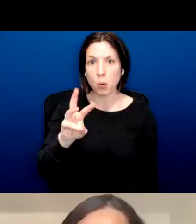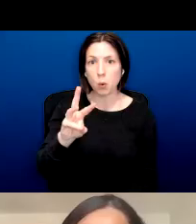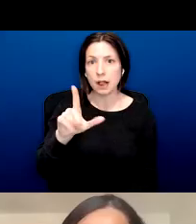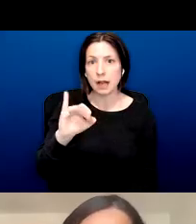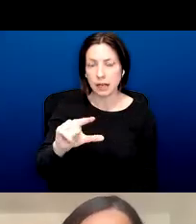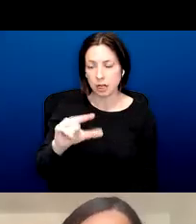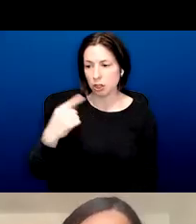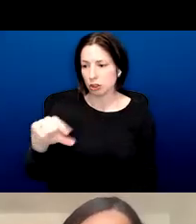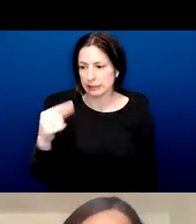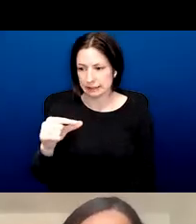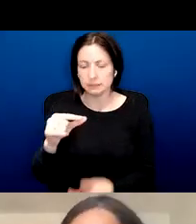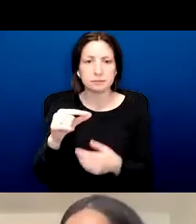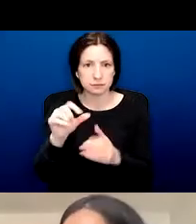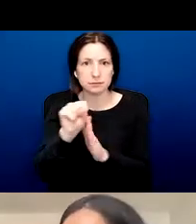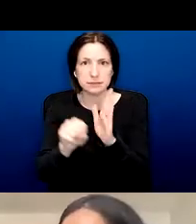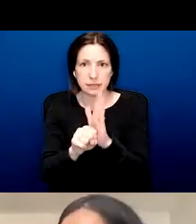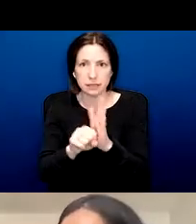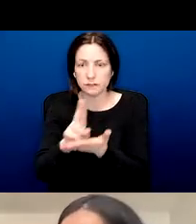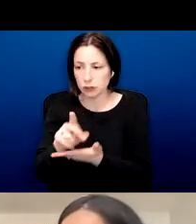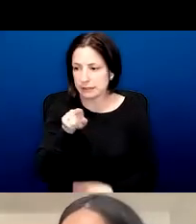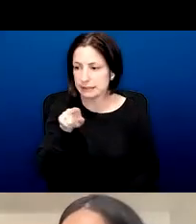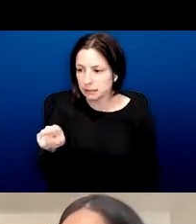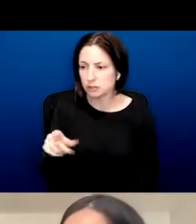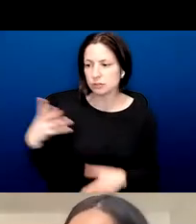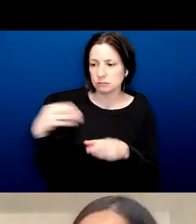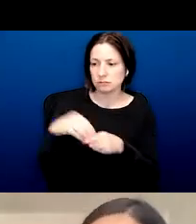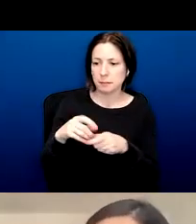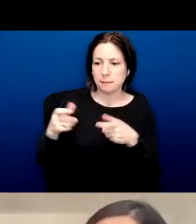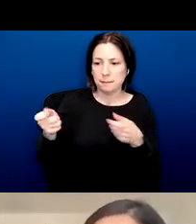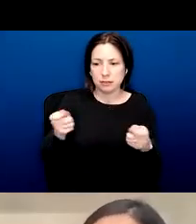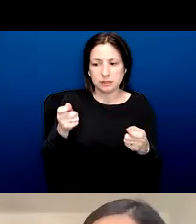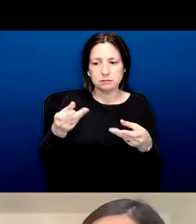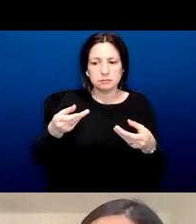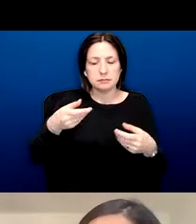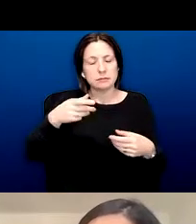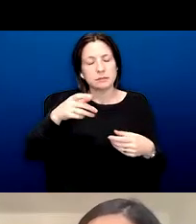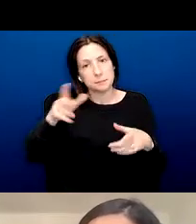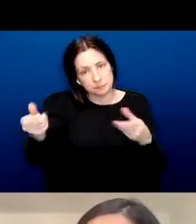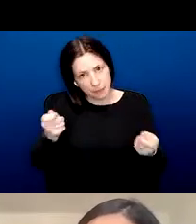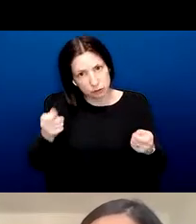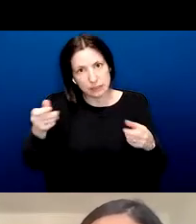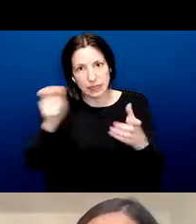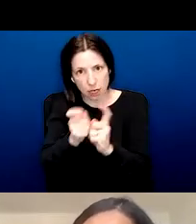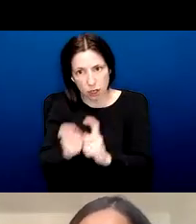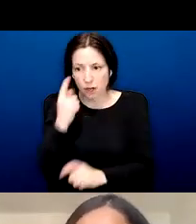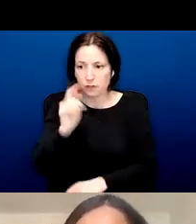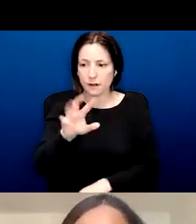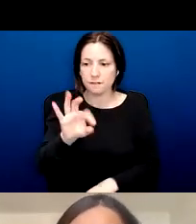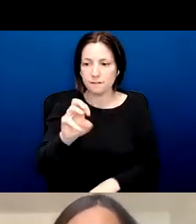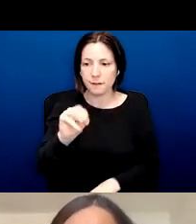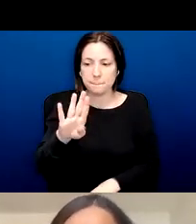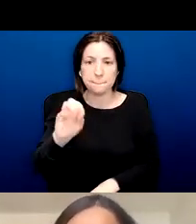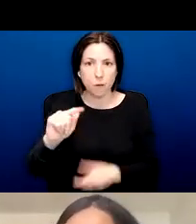editor of the Fembot Collective. Her recent books include Digital Diasporas, 2019, and